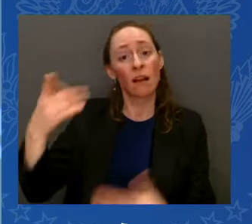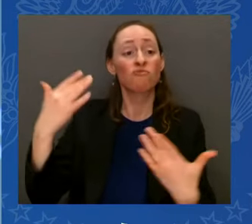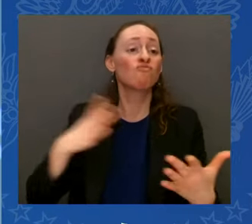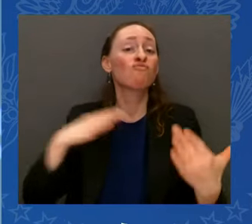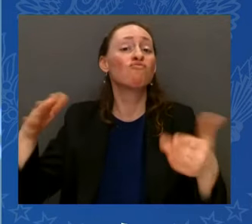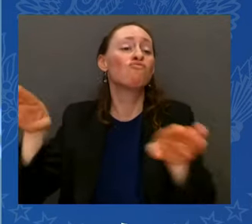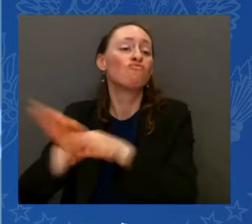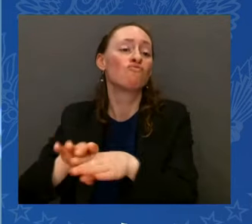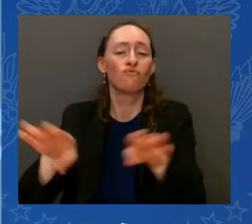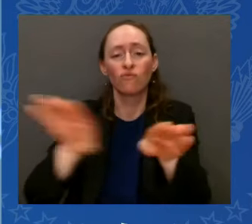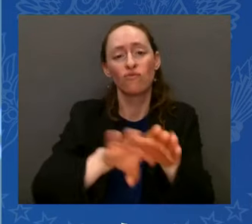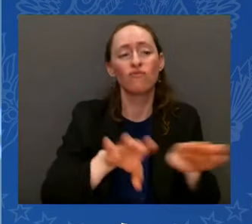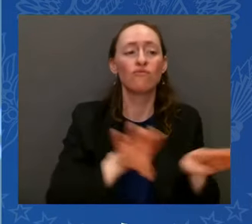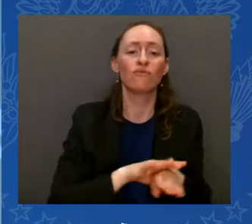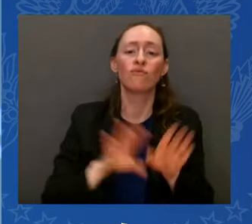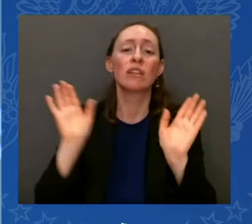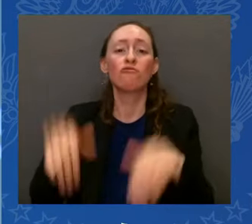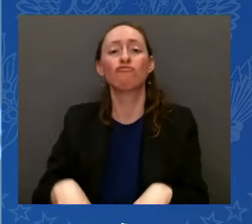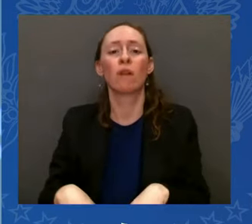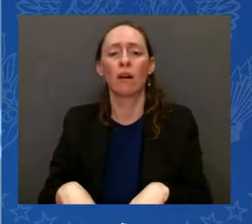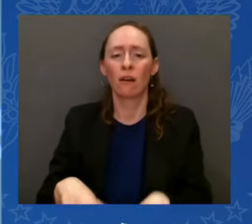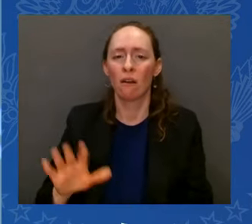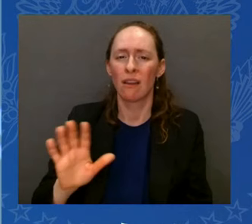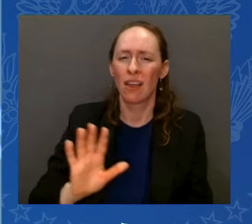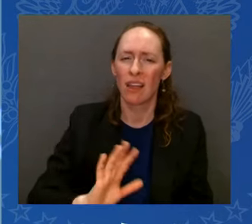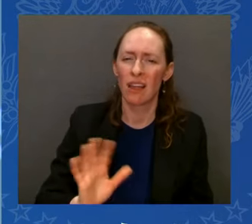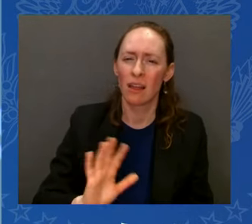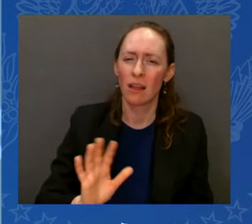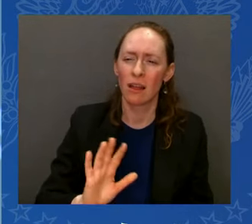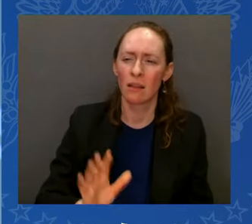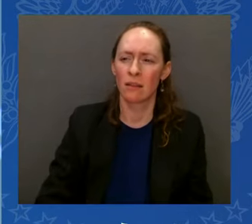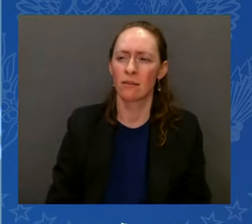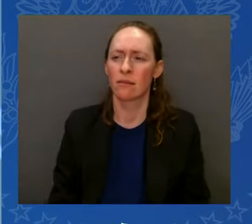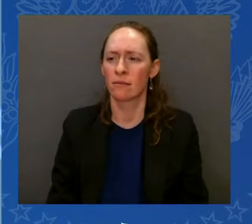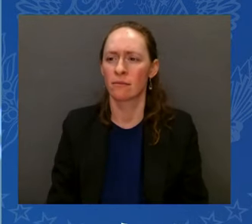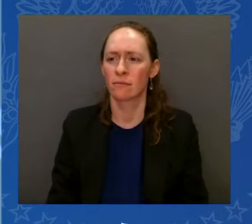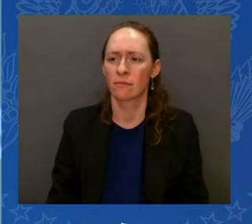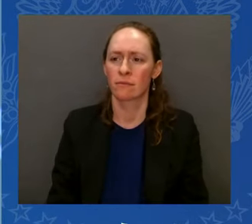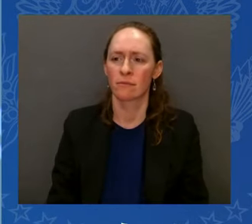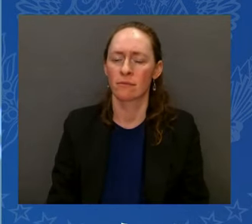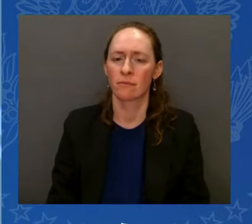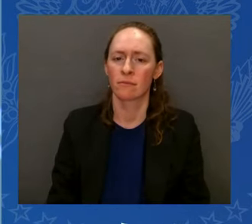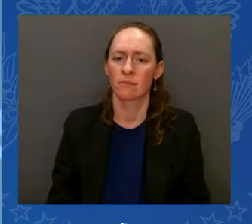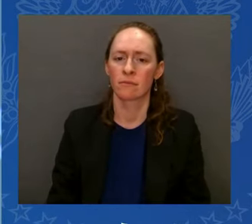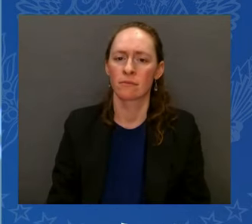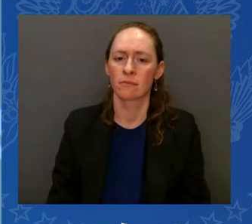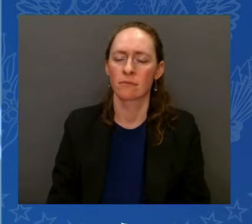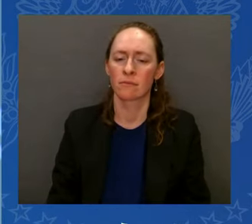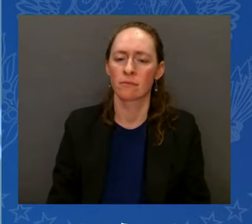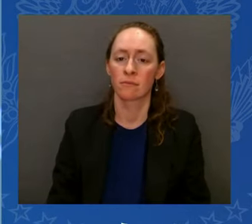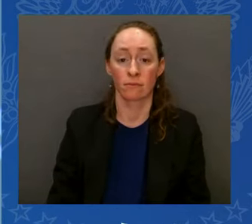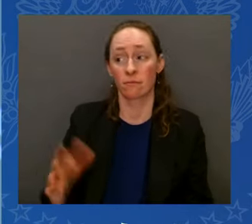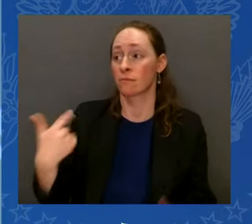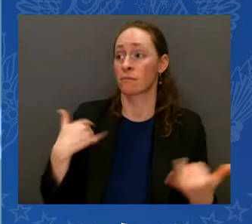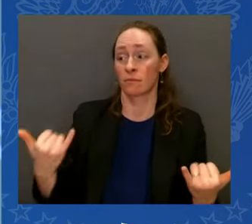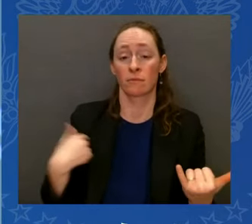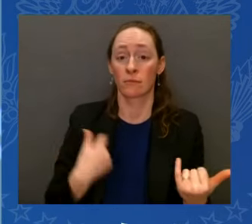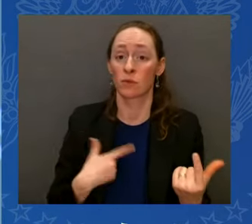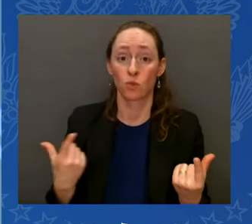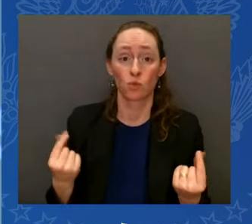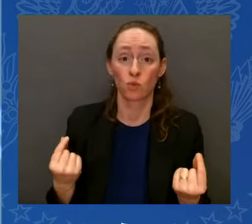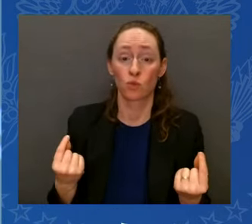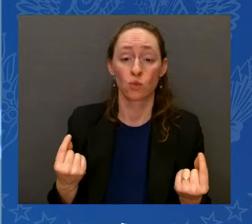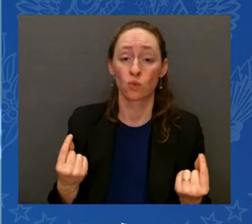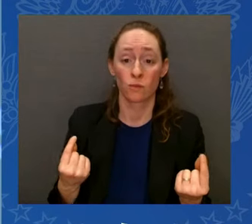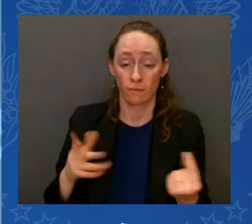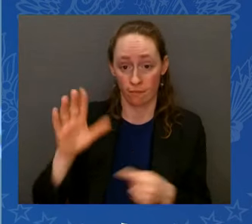one example. And so what did we do? We added a percent tax on a stock buyback. If you eliminate